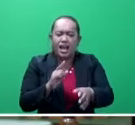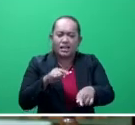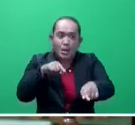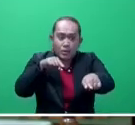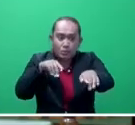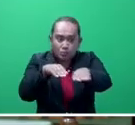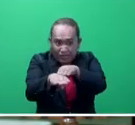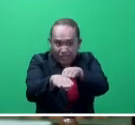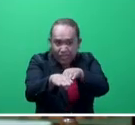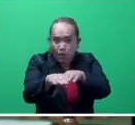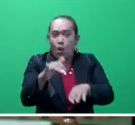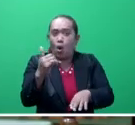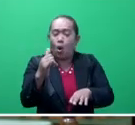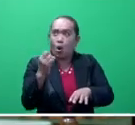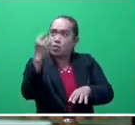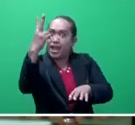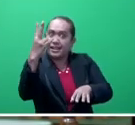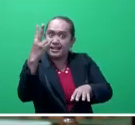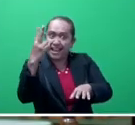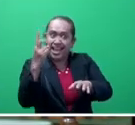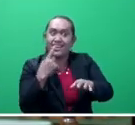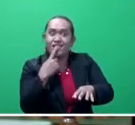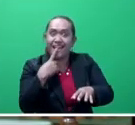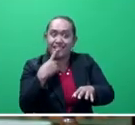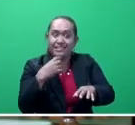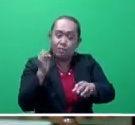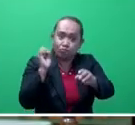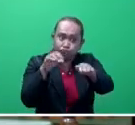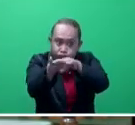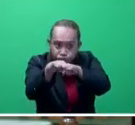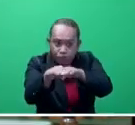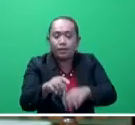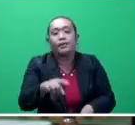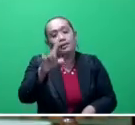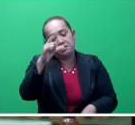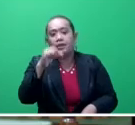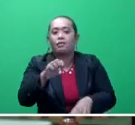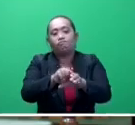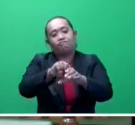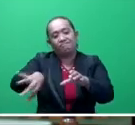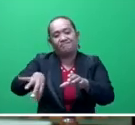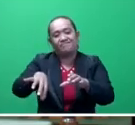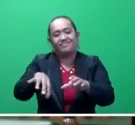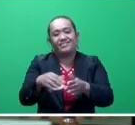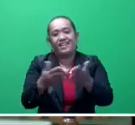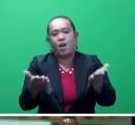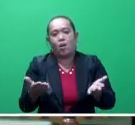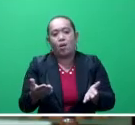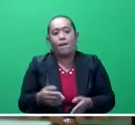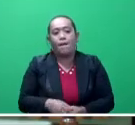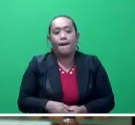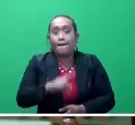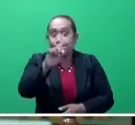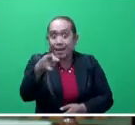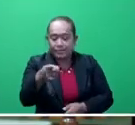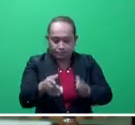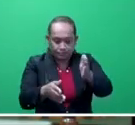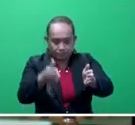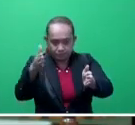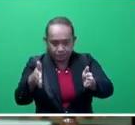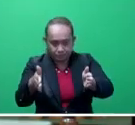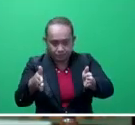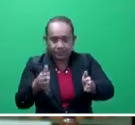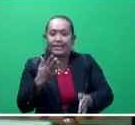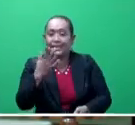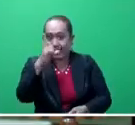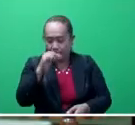traffic infringement, and other infringements that do not involve illegal operations. These individuals will be given a grace period and will be able to come forward and